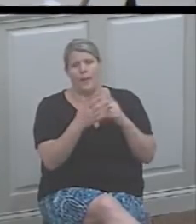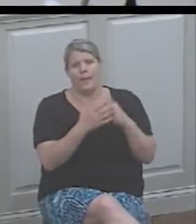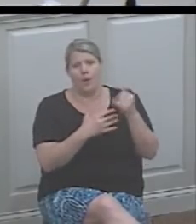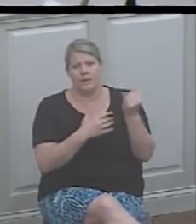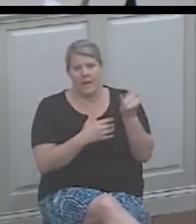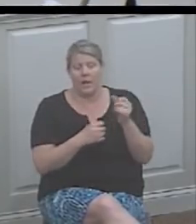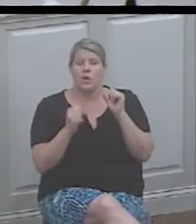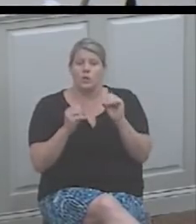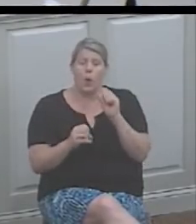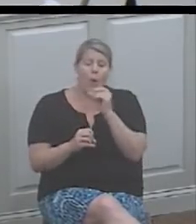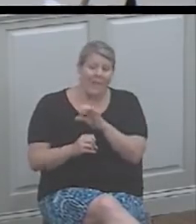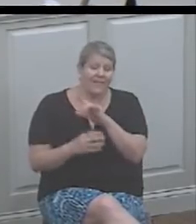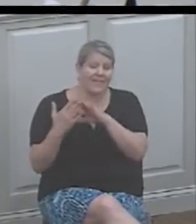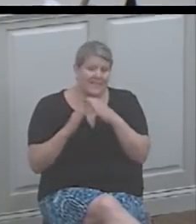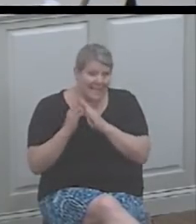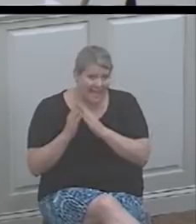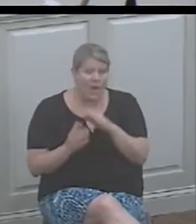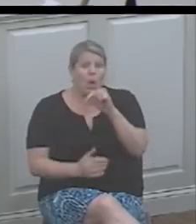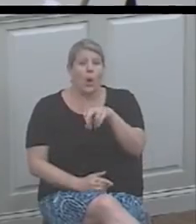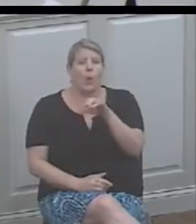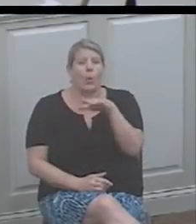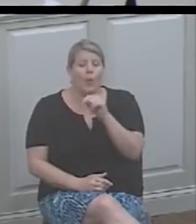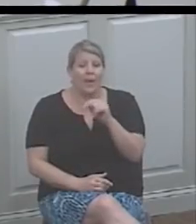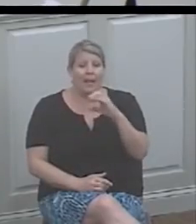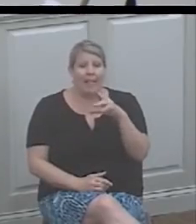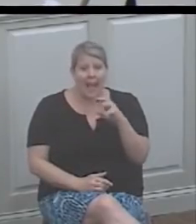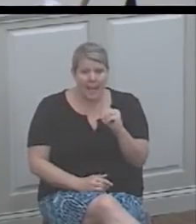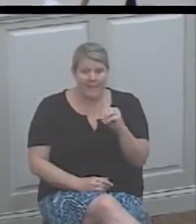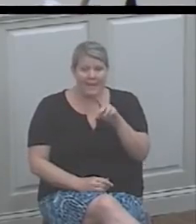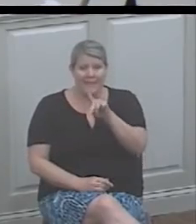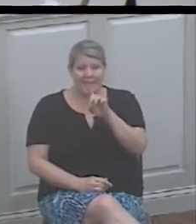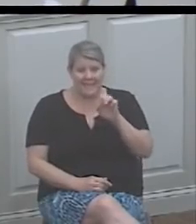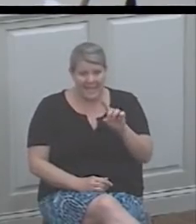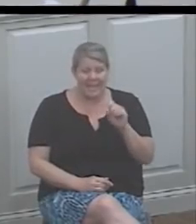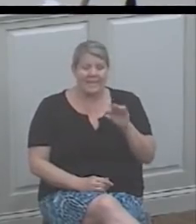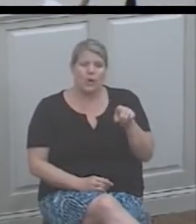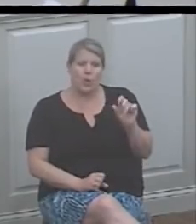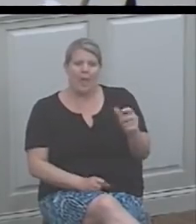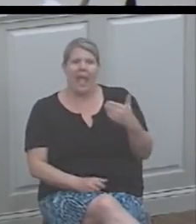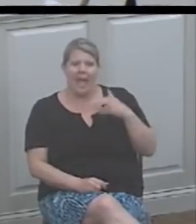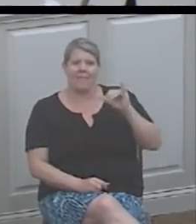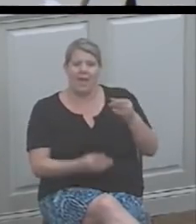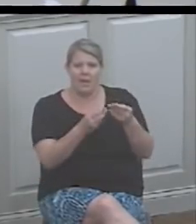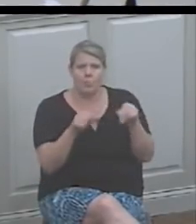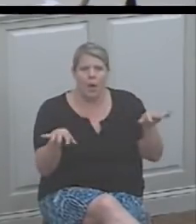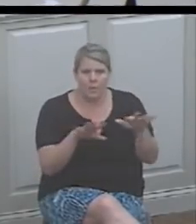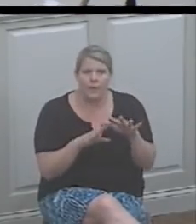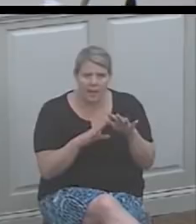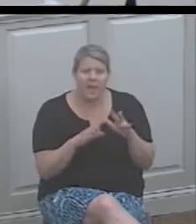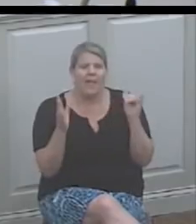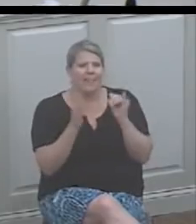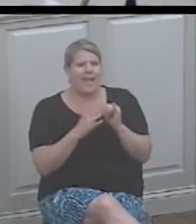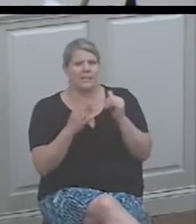claiming the deed to that 50-foot wide strip, saying the city does not have any interest in it. And it was just a